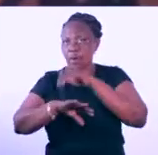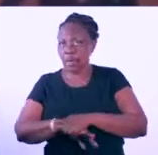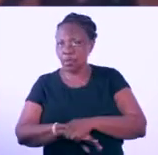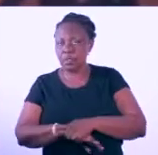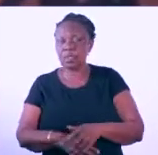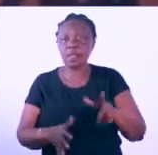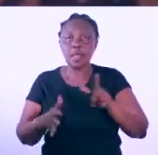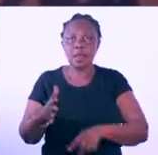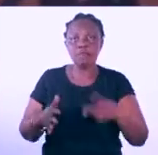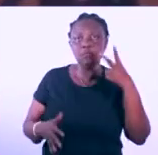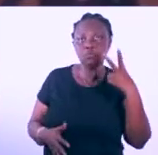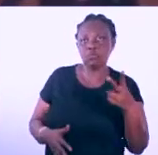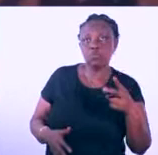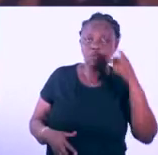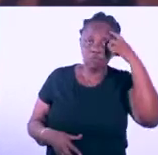I assessed